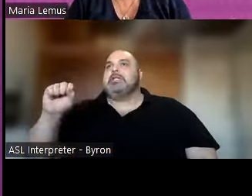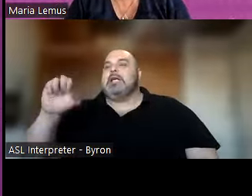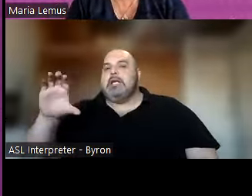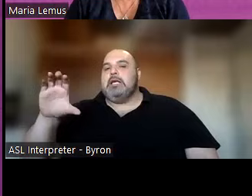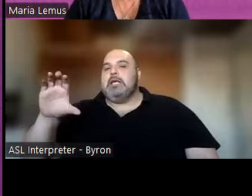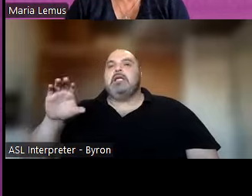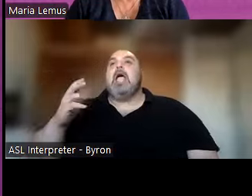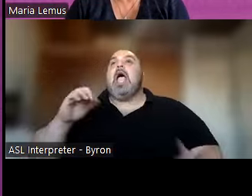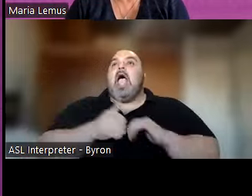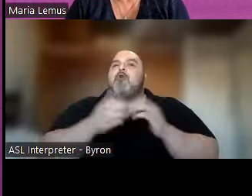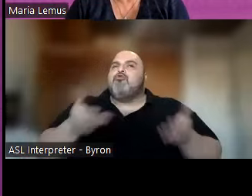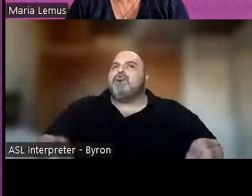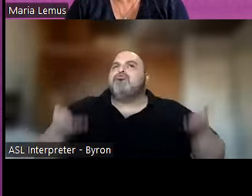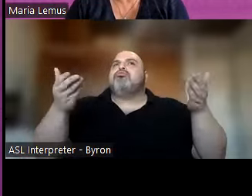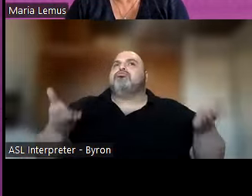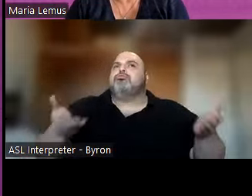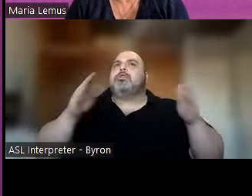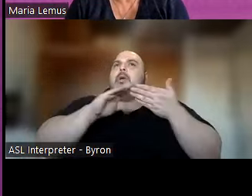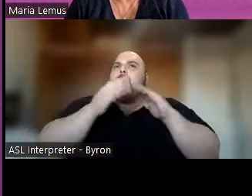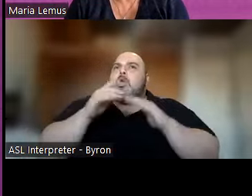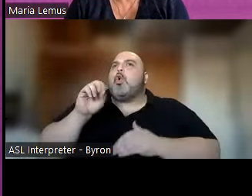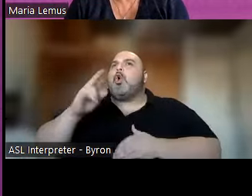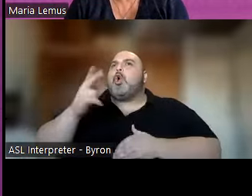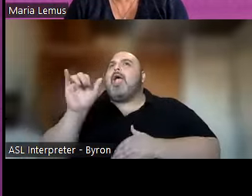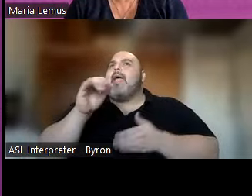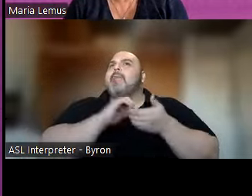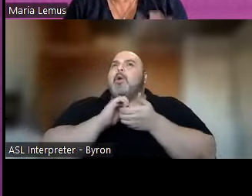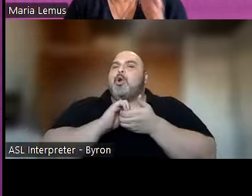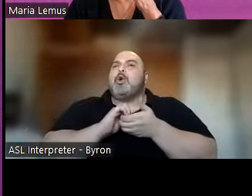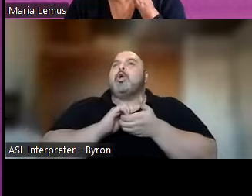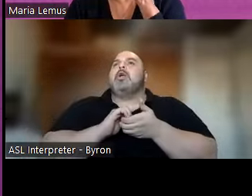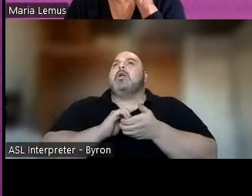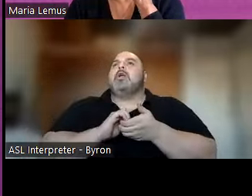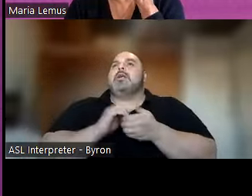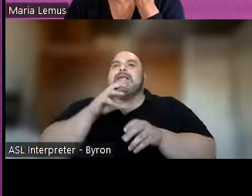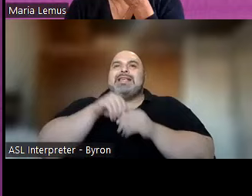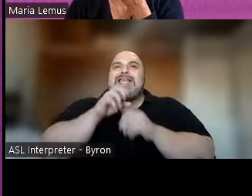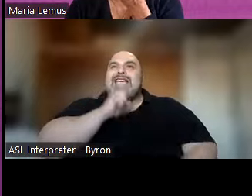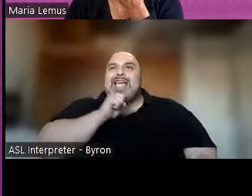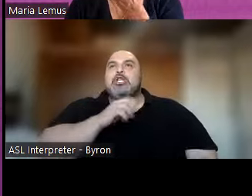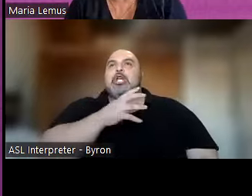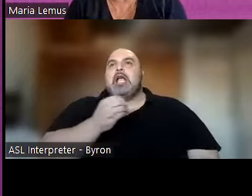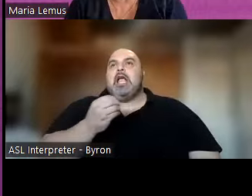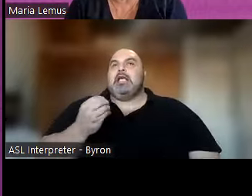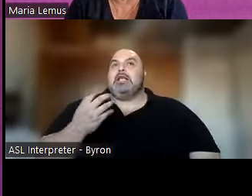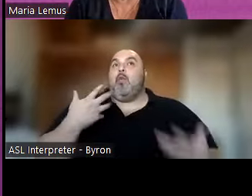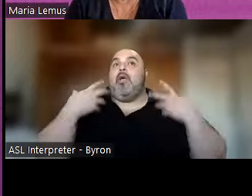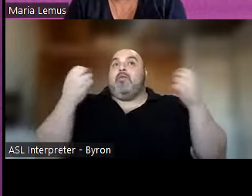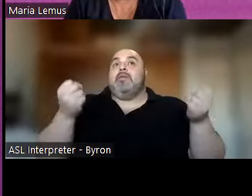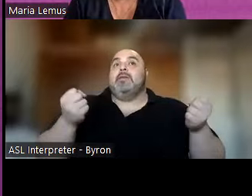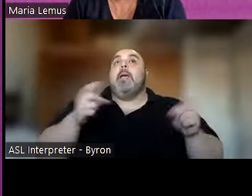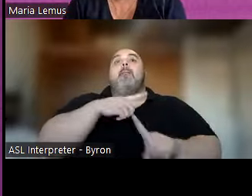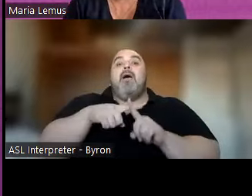lift up community-based organizations as partners in the Alzheimer, in aging and in wellness. But in the Alzheimer's